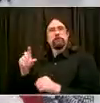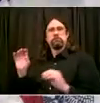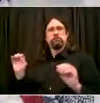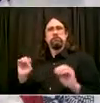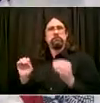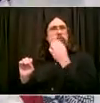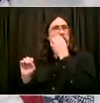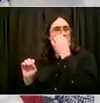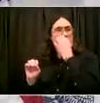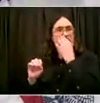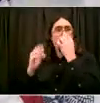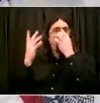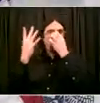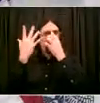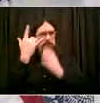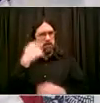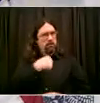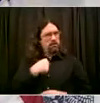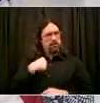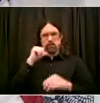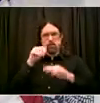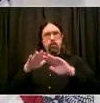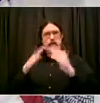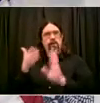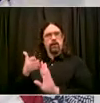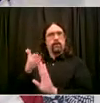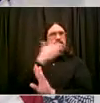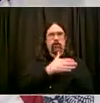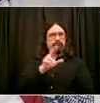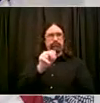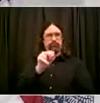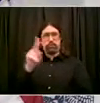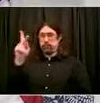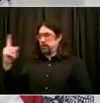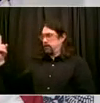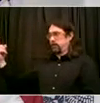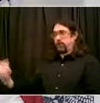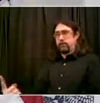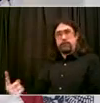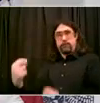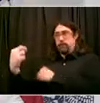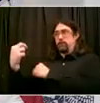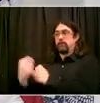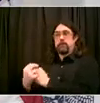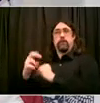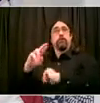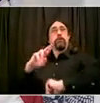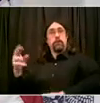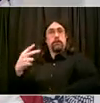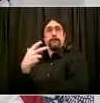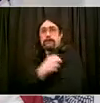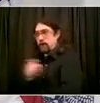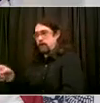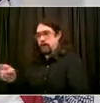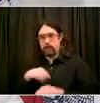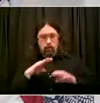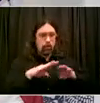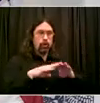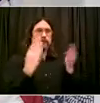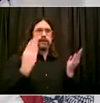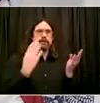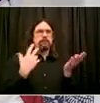question. Yeah, you brought up the variants earlier. Public Health England released last night that the UK variant has picked up one of